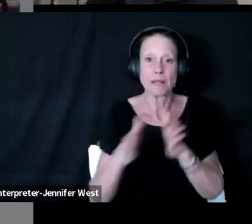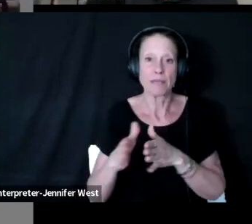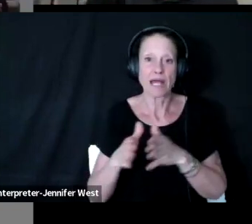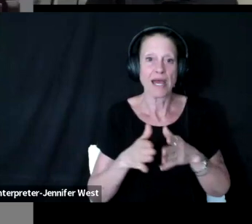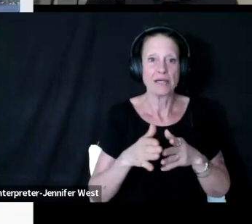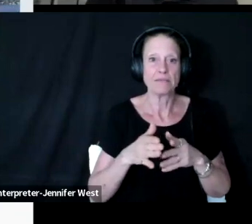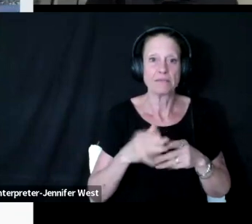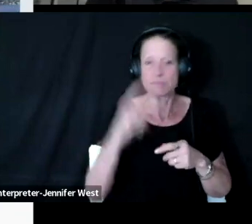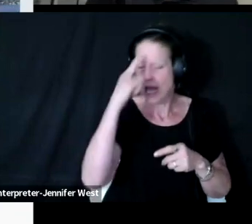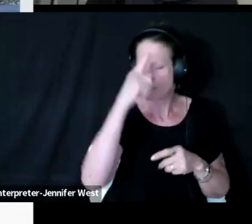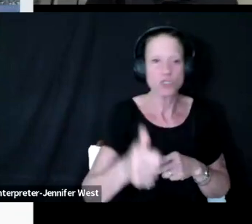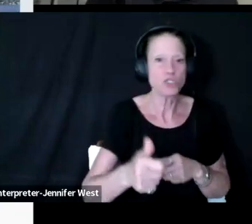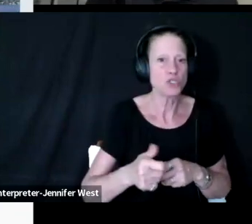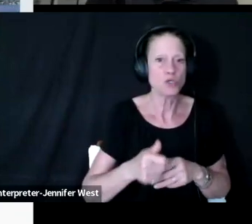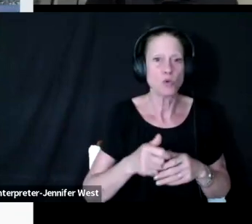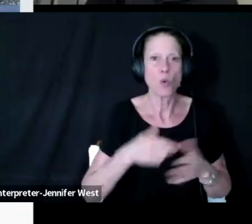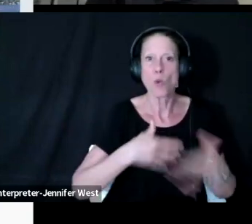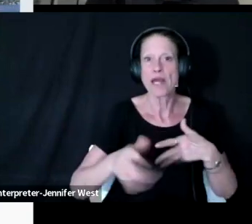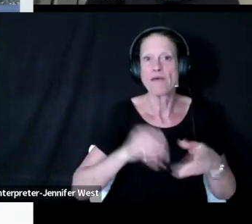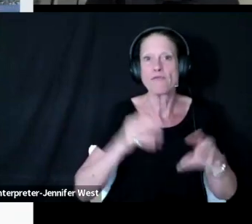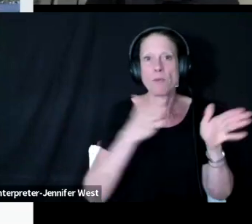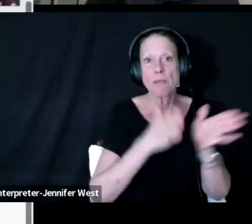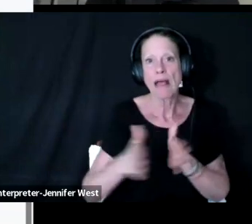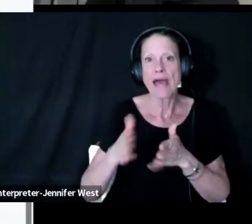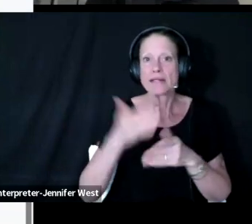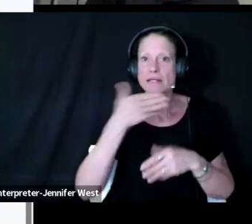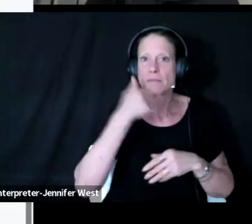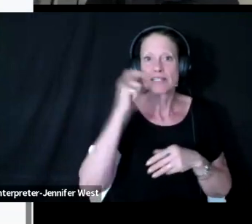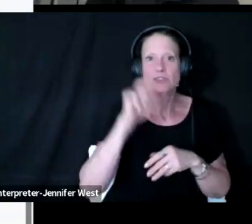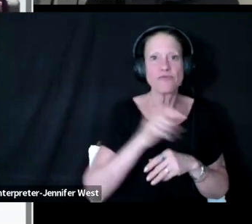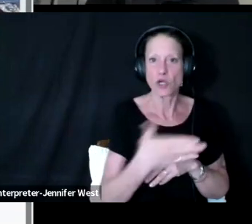create right there.